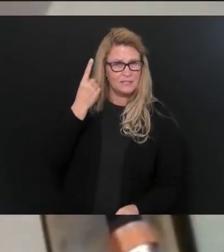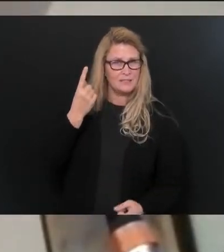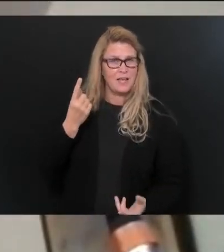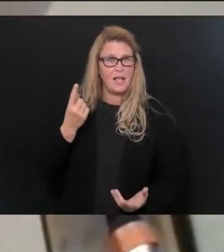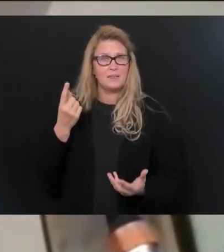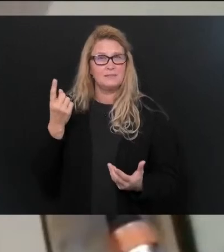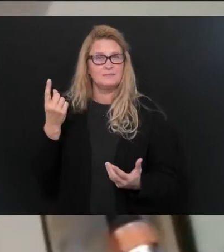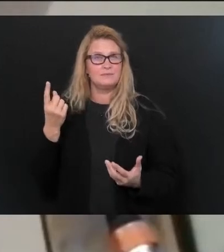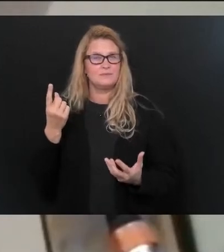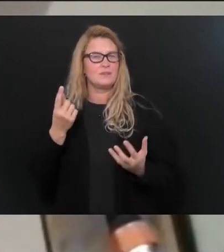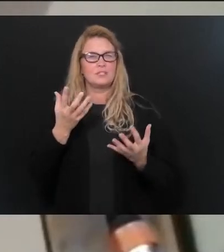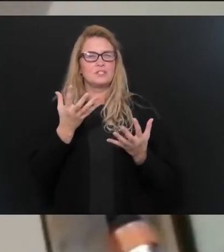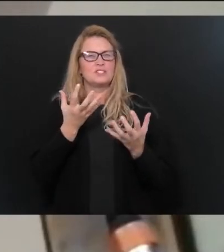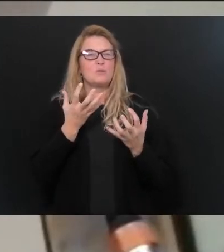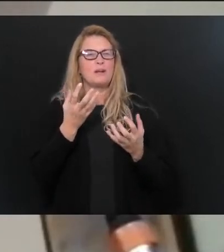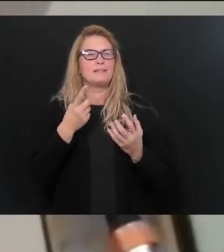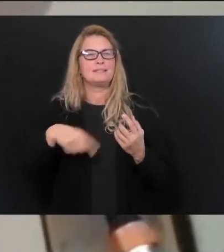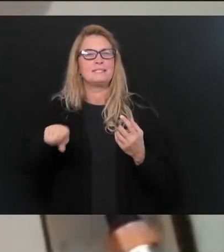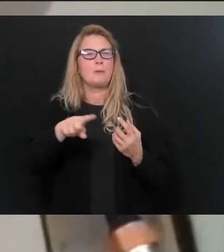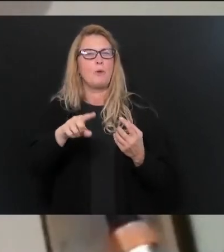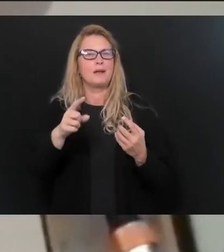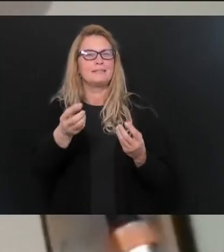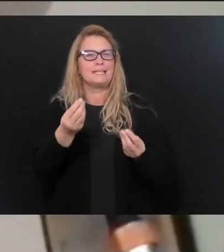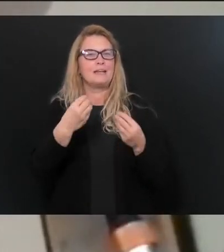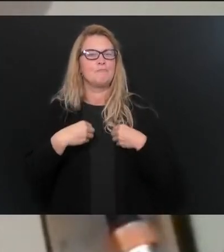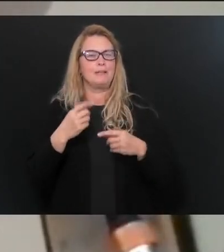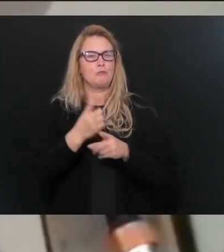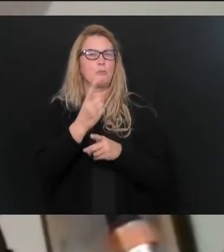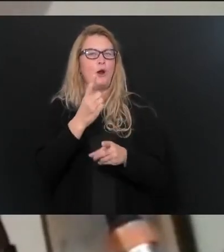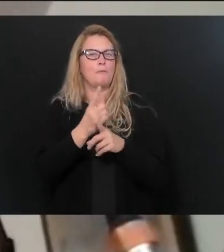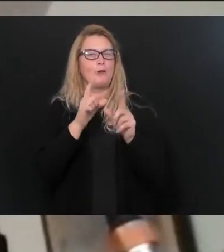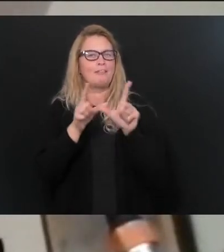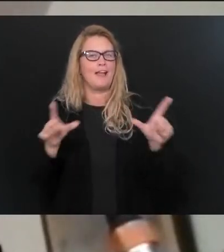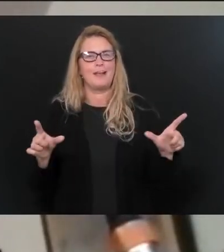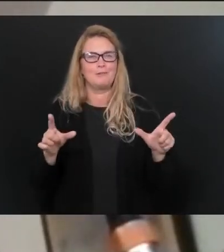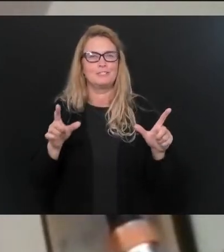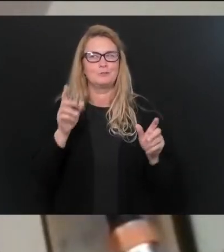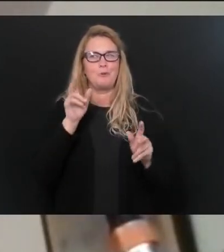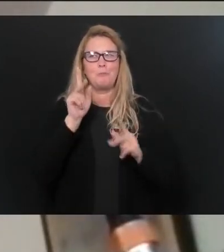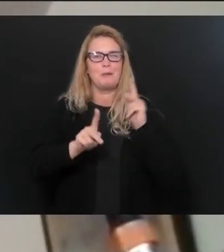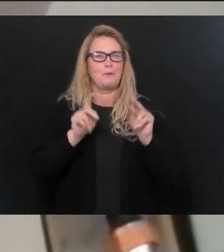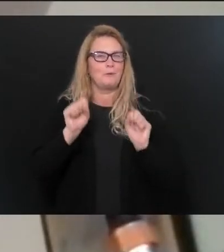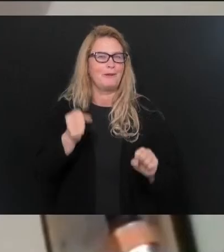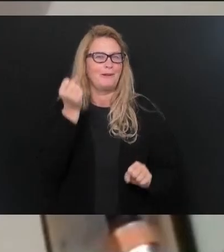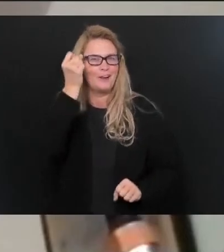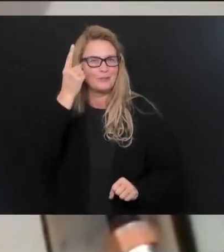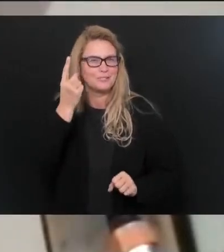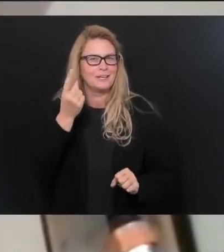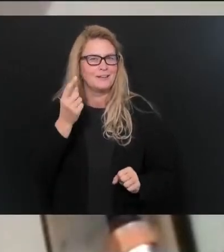put that in some language that general people can understand. Thank you.